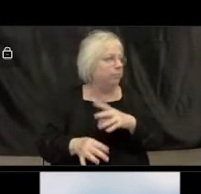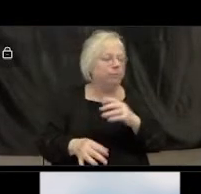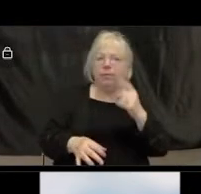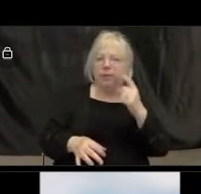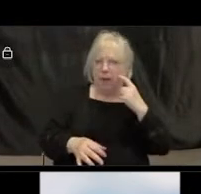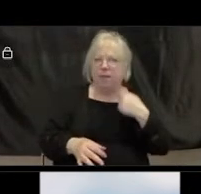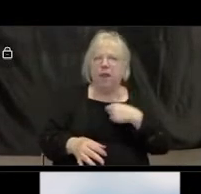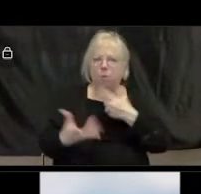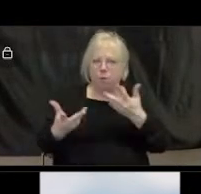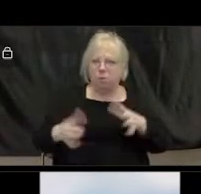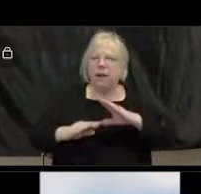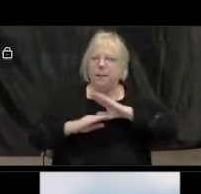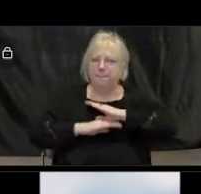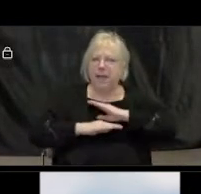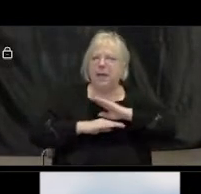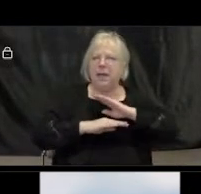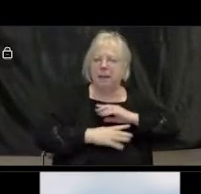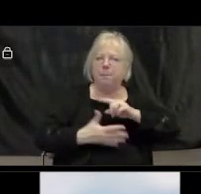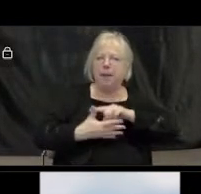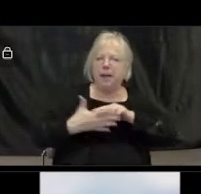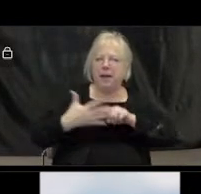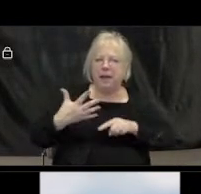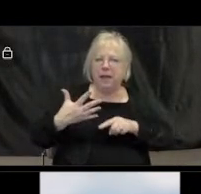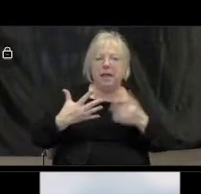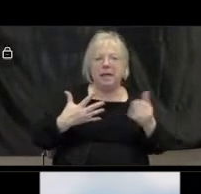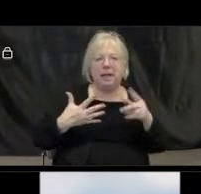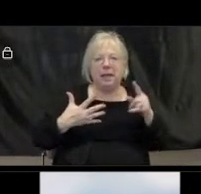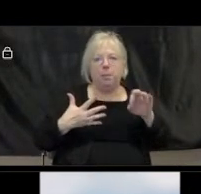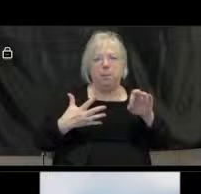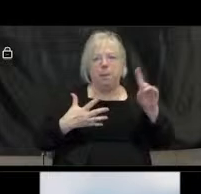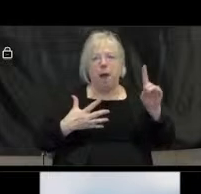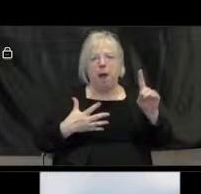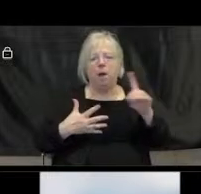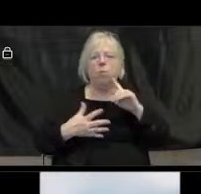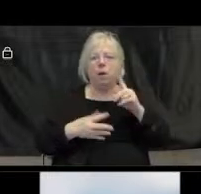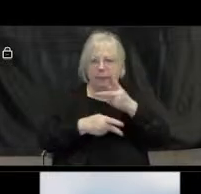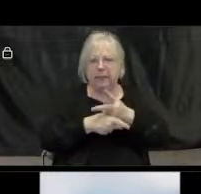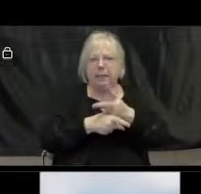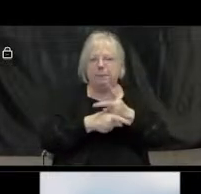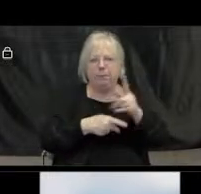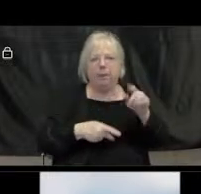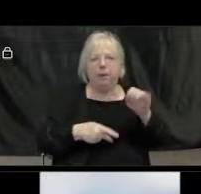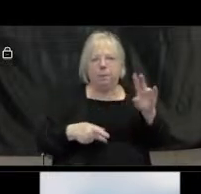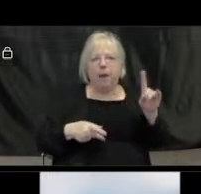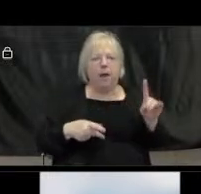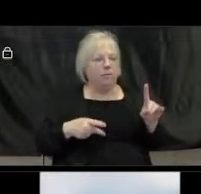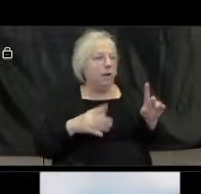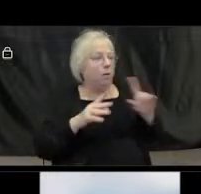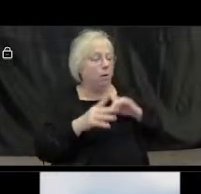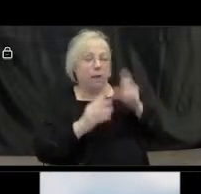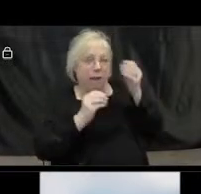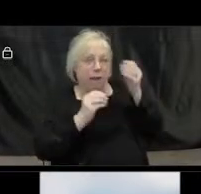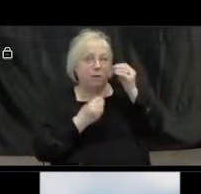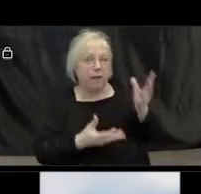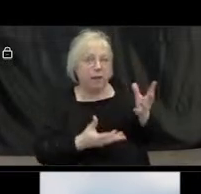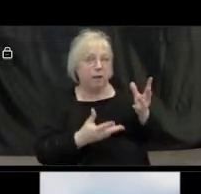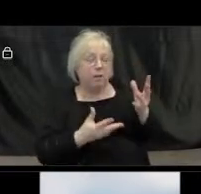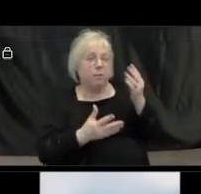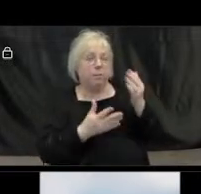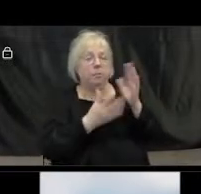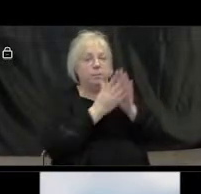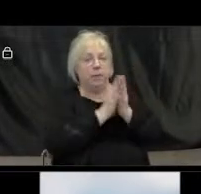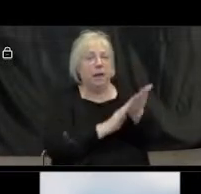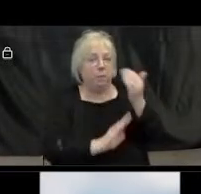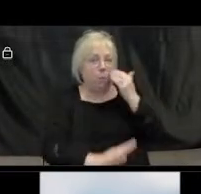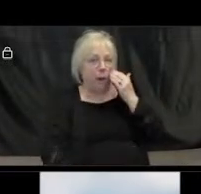meeting a lot of these already. As far as the existing pond, we're going to maintain the pond. Okay, and I'm just letting you be aware of